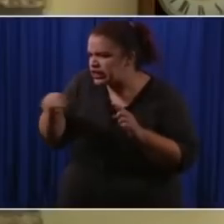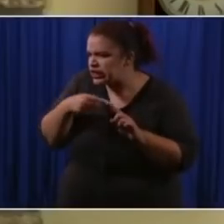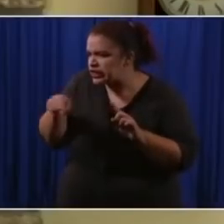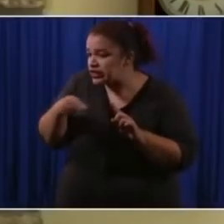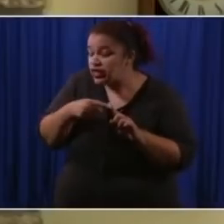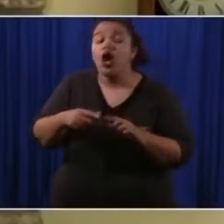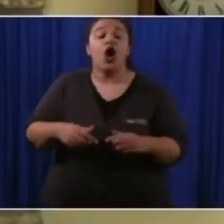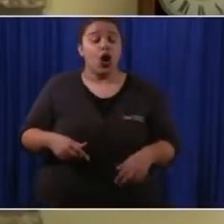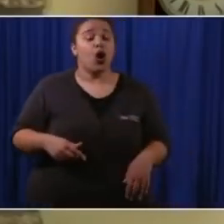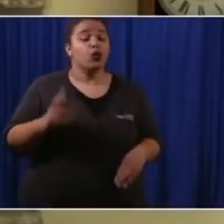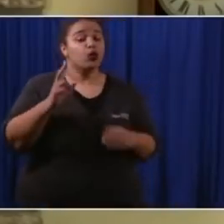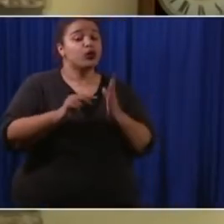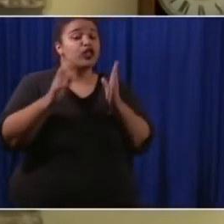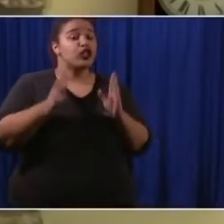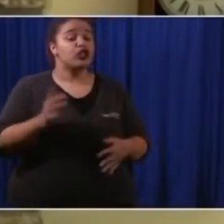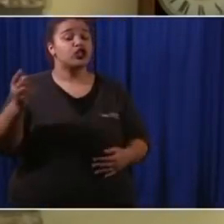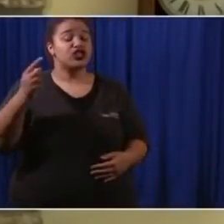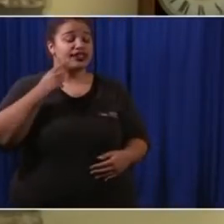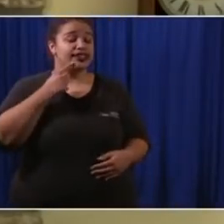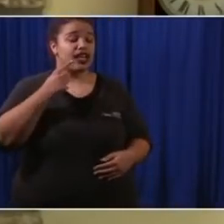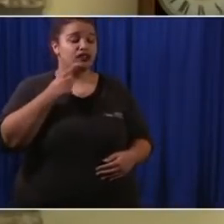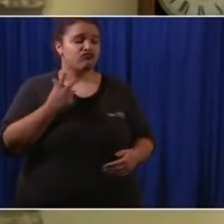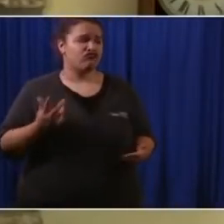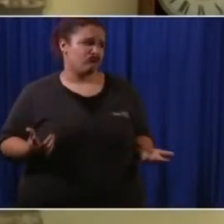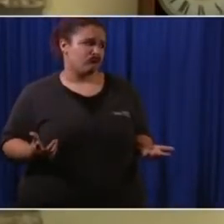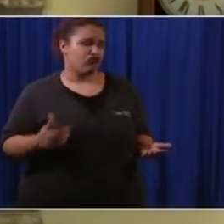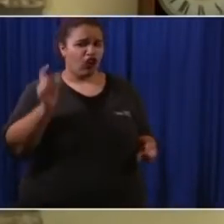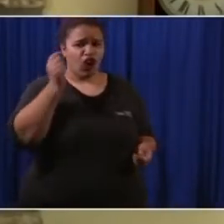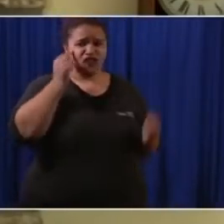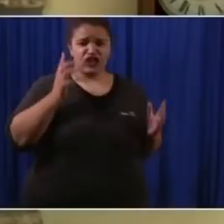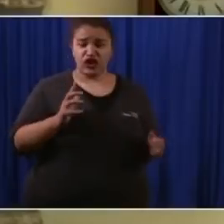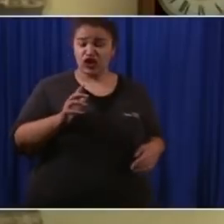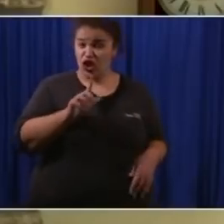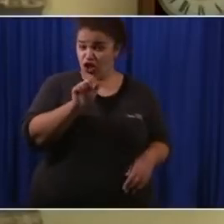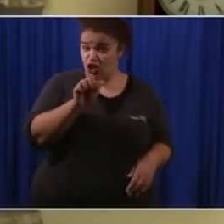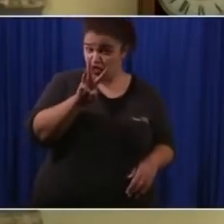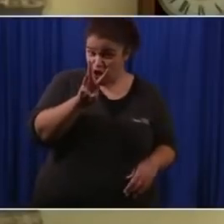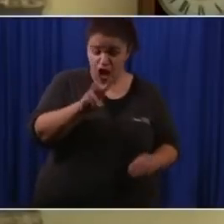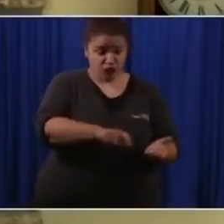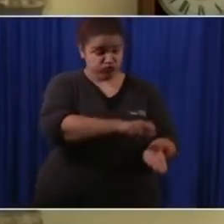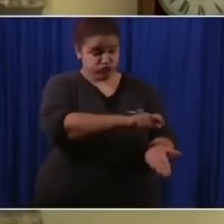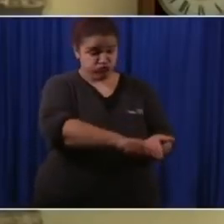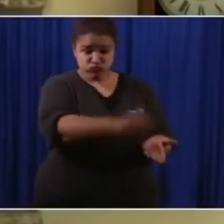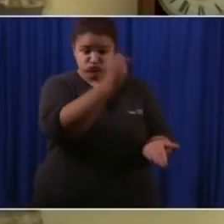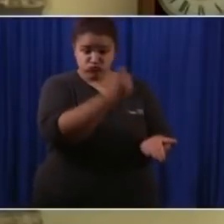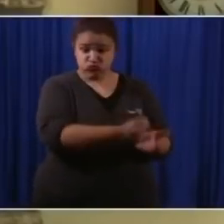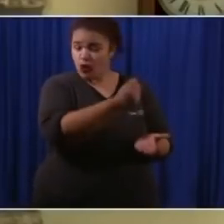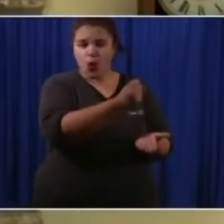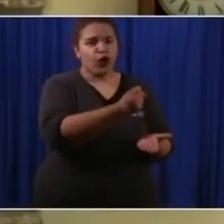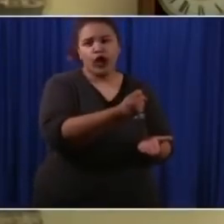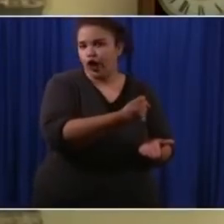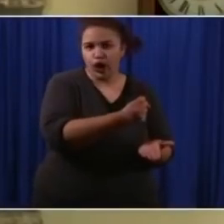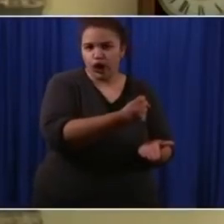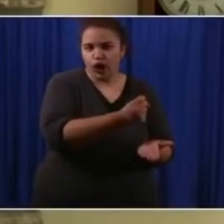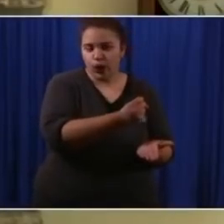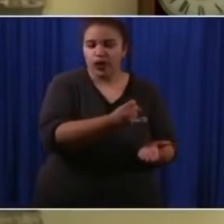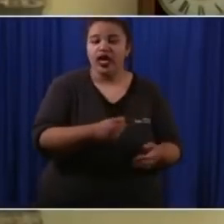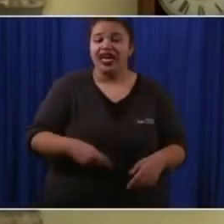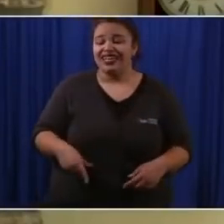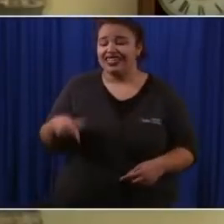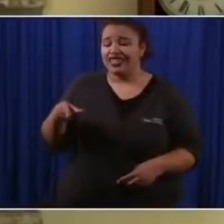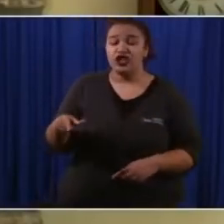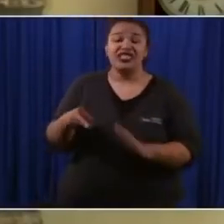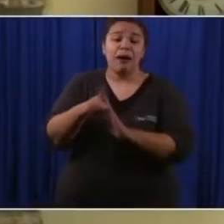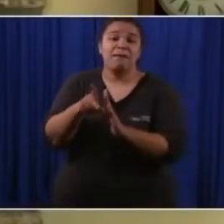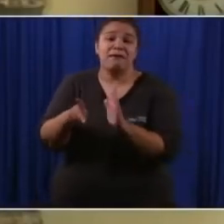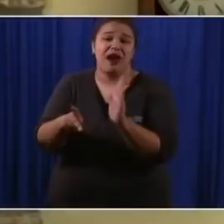We're hearing from readers who are saying that you're not making laws, you're mandating them, and how these policies mean little to them.